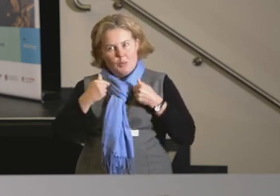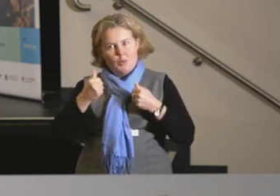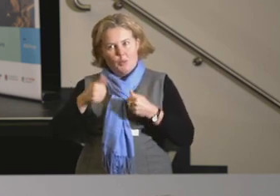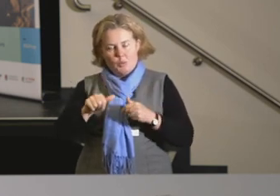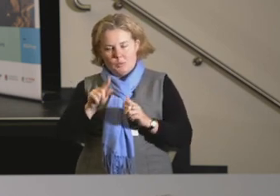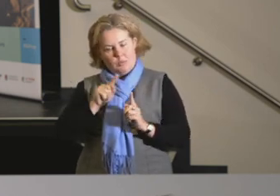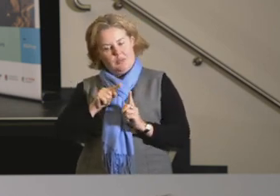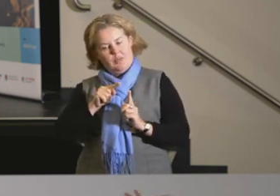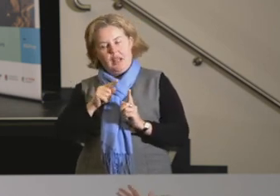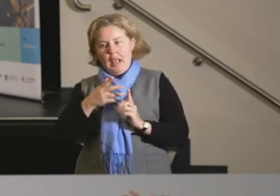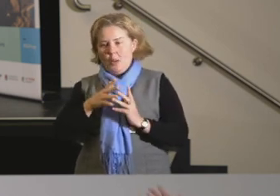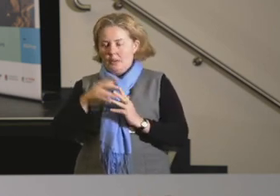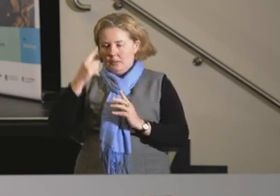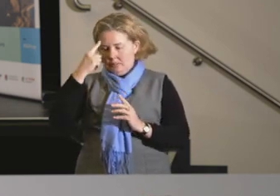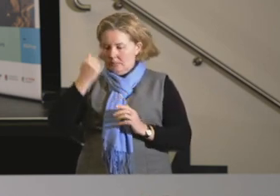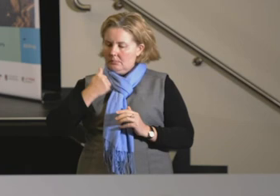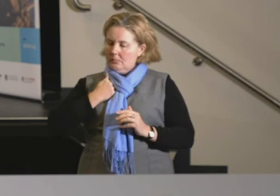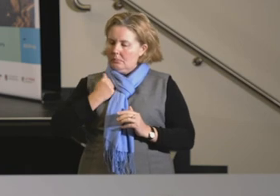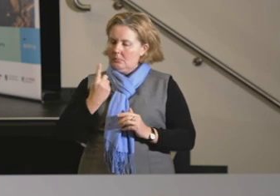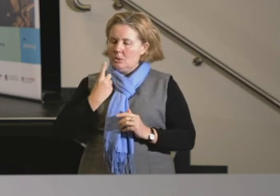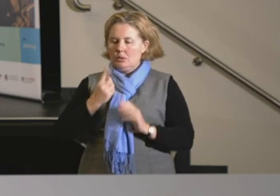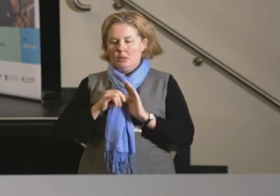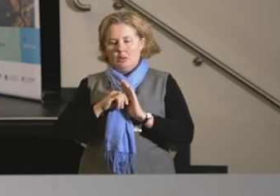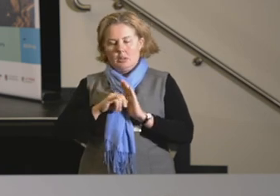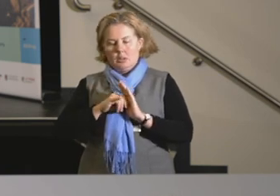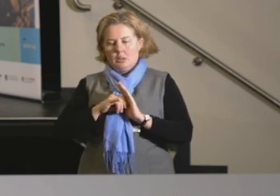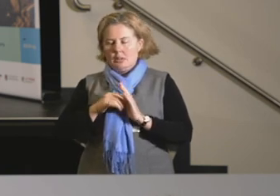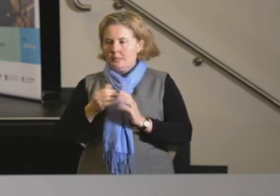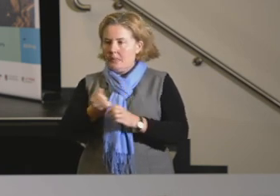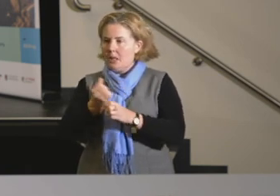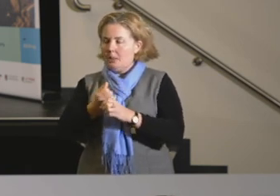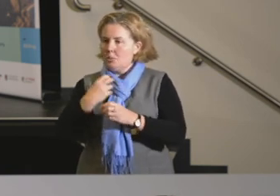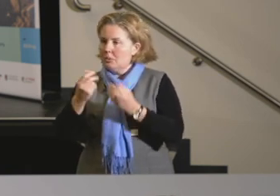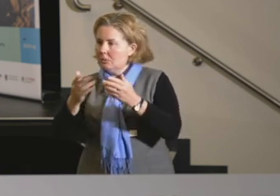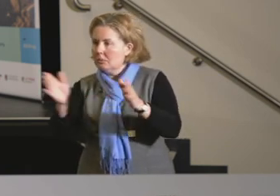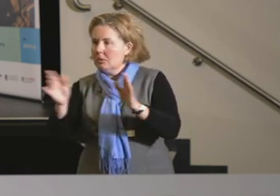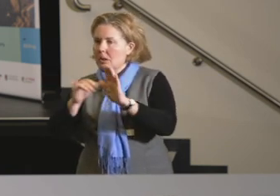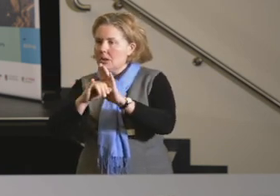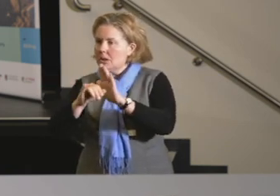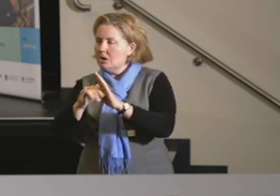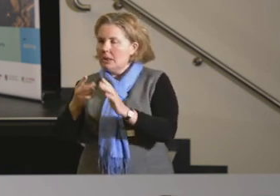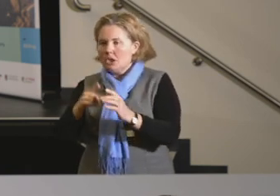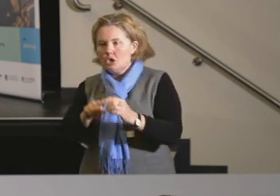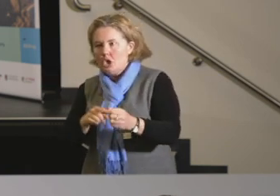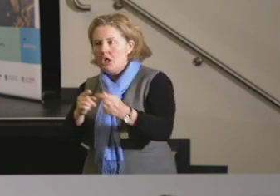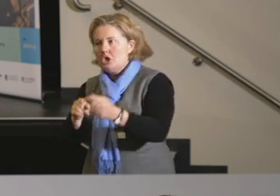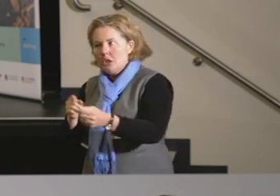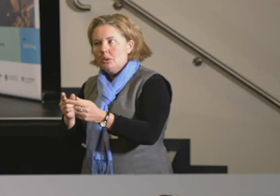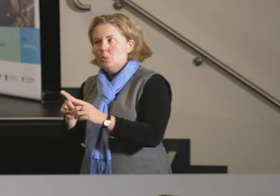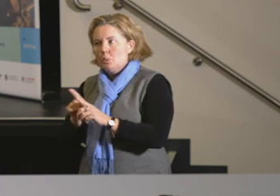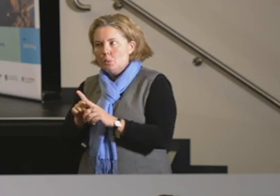own personal identity, to creating identities more broadly, to challenging. And also, I think,